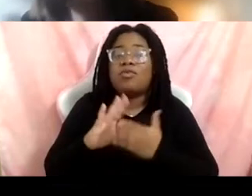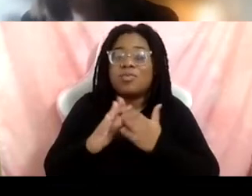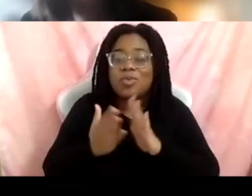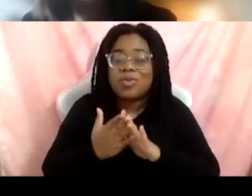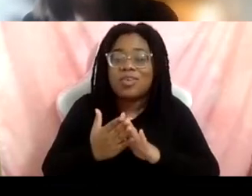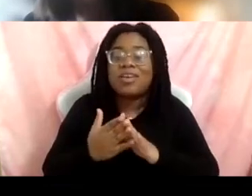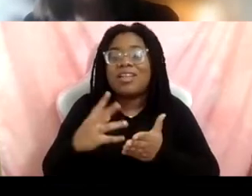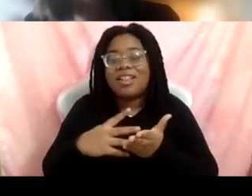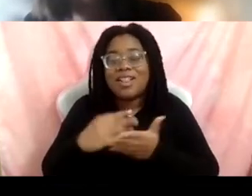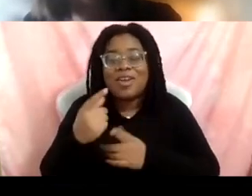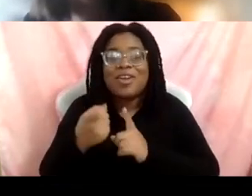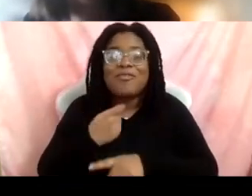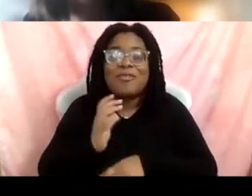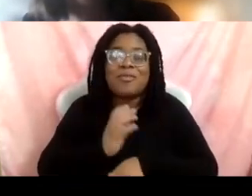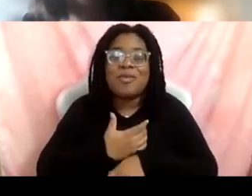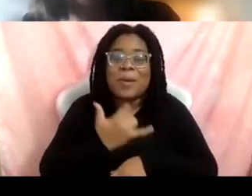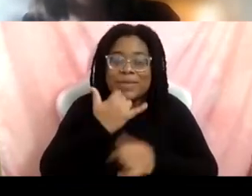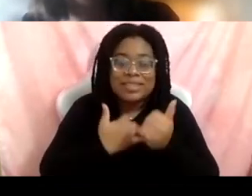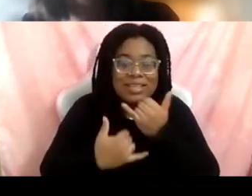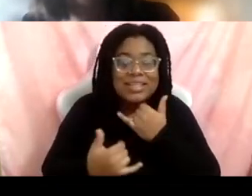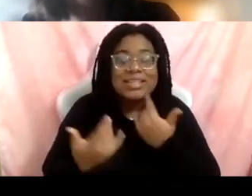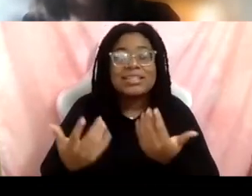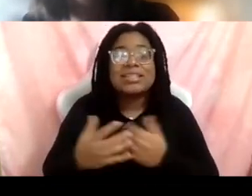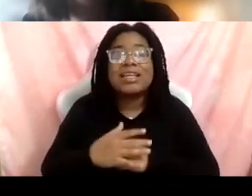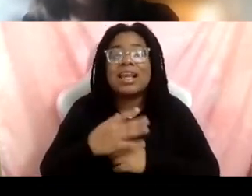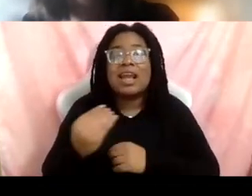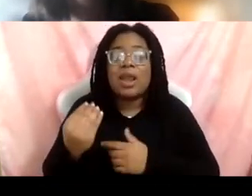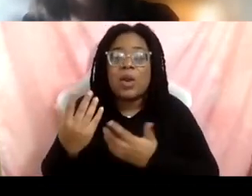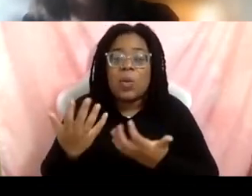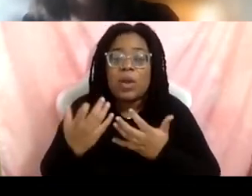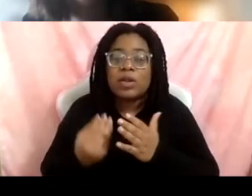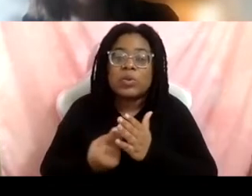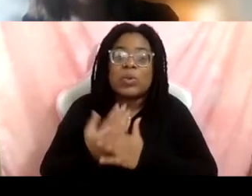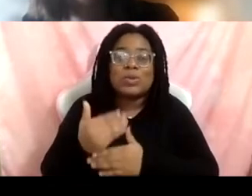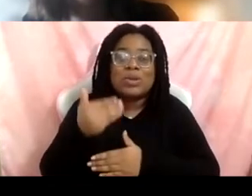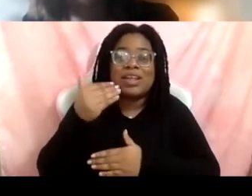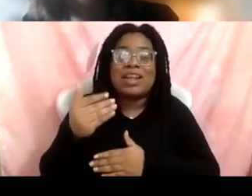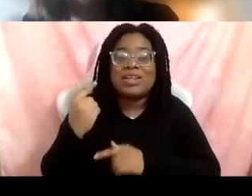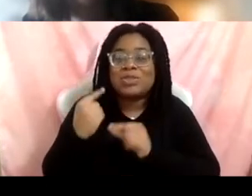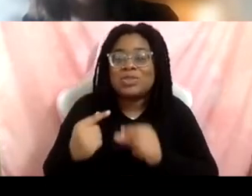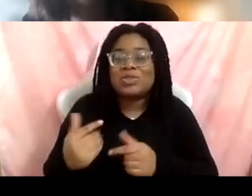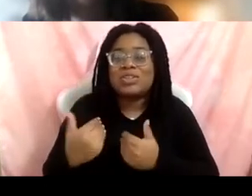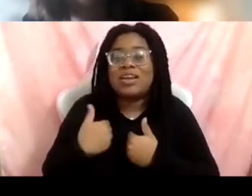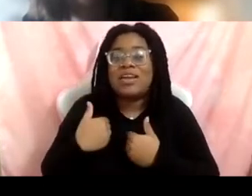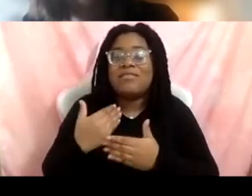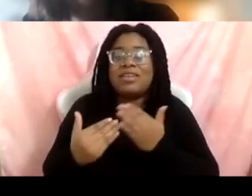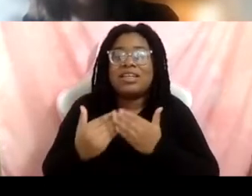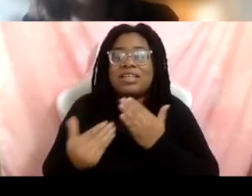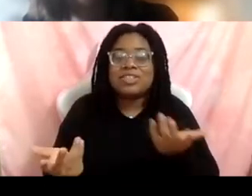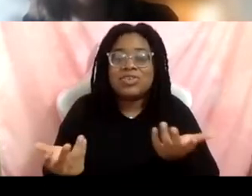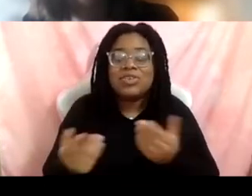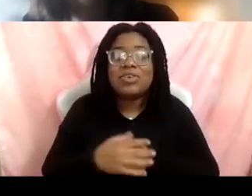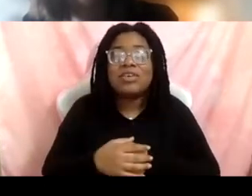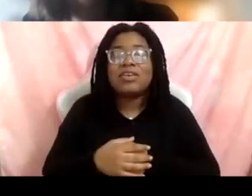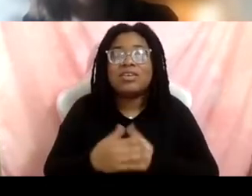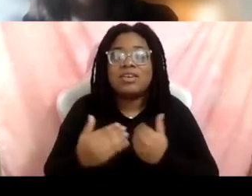right? Learning from our mistakes, and wanting to grow so that the next generation can have it a little bit easier. And we